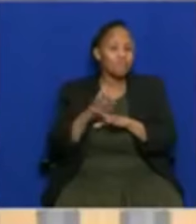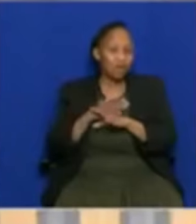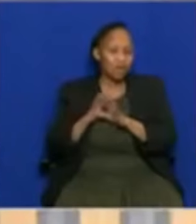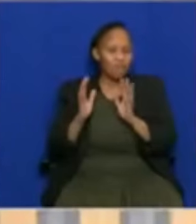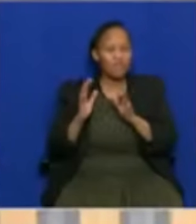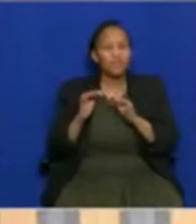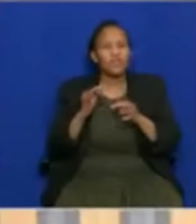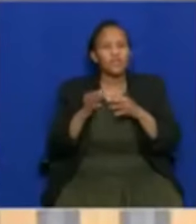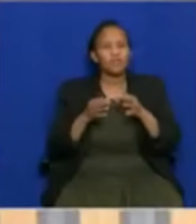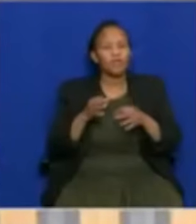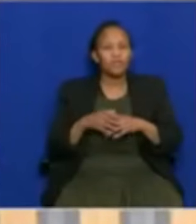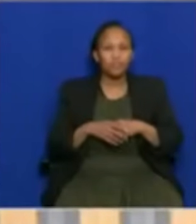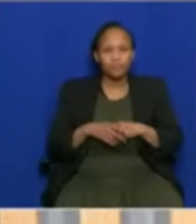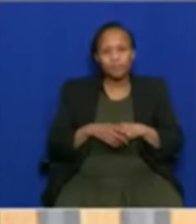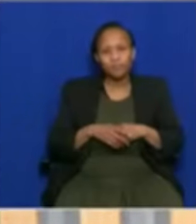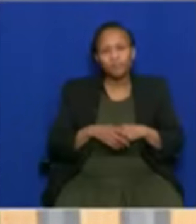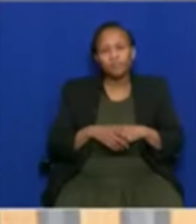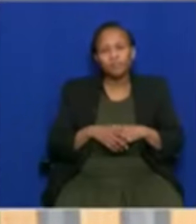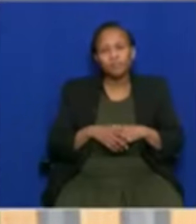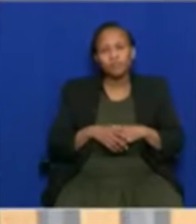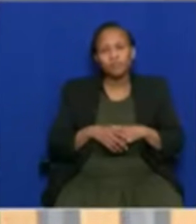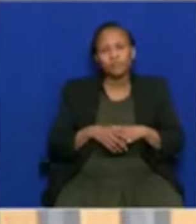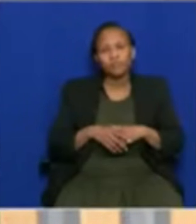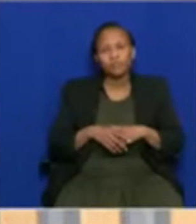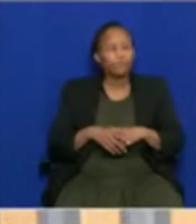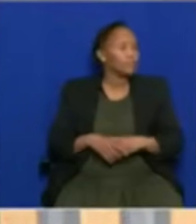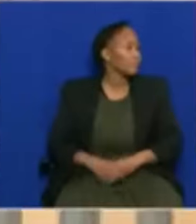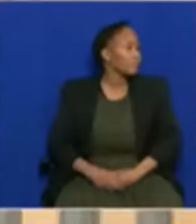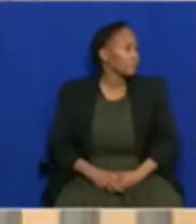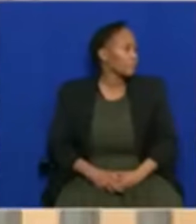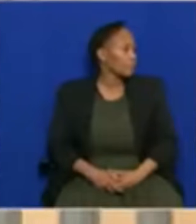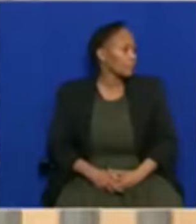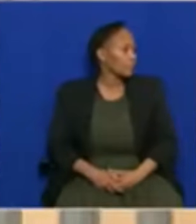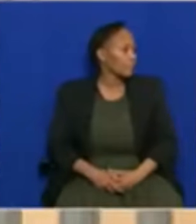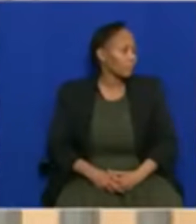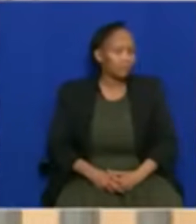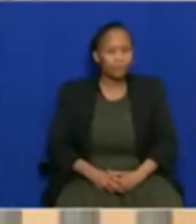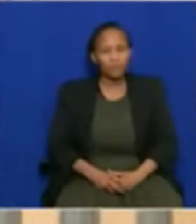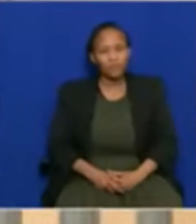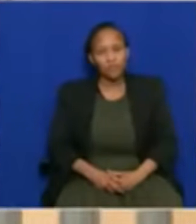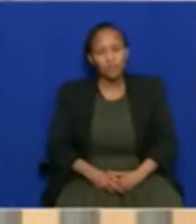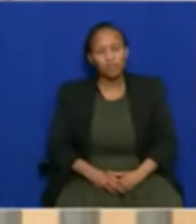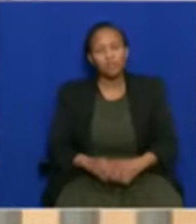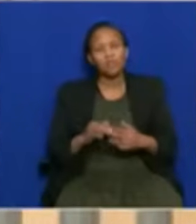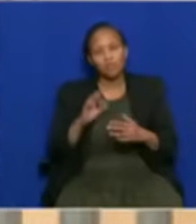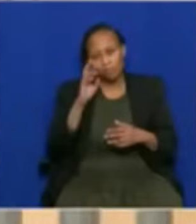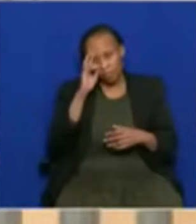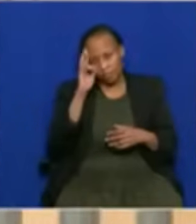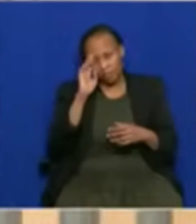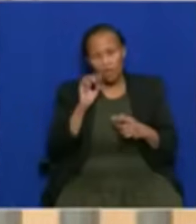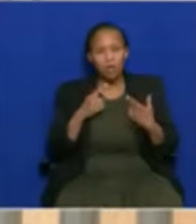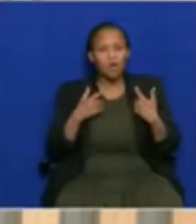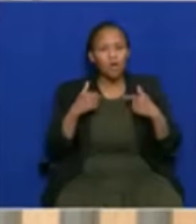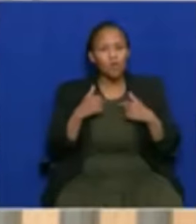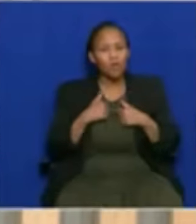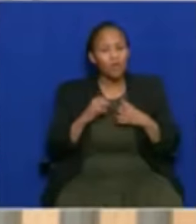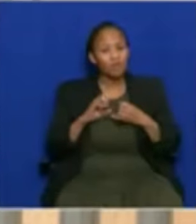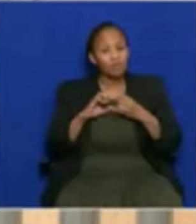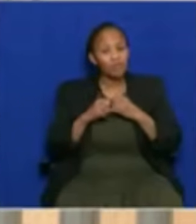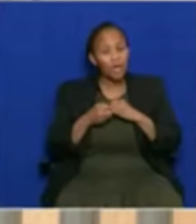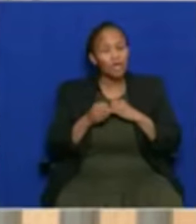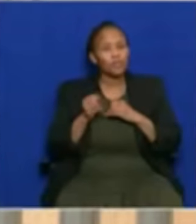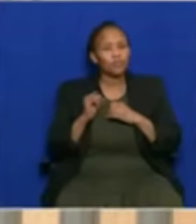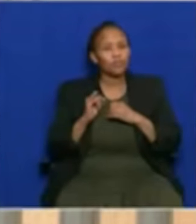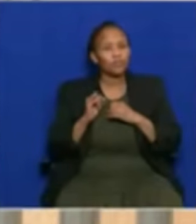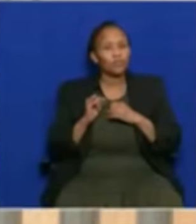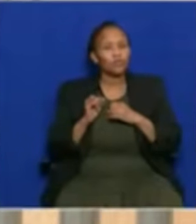you. You remember we took this circuitous route to try and assist you in answering a question Commissioner Baloyi had put to you. And